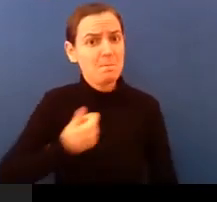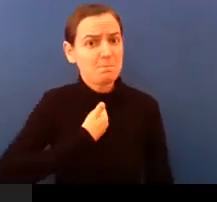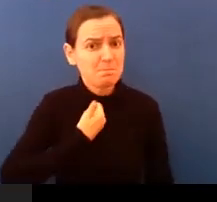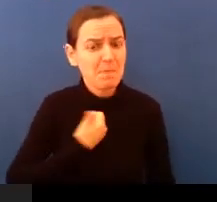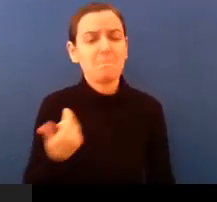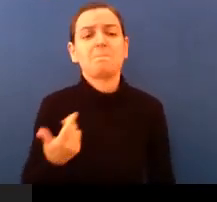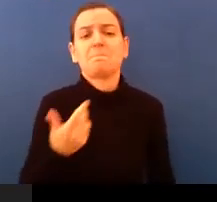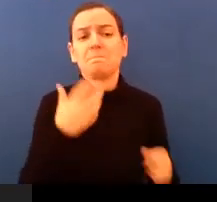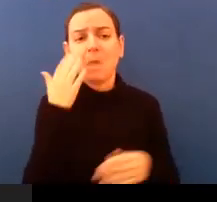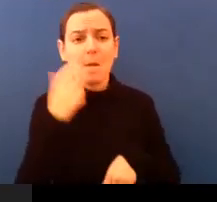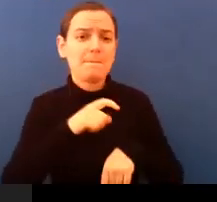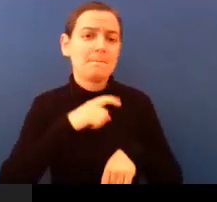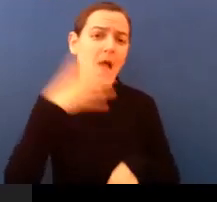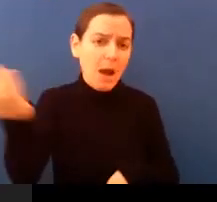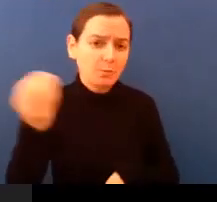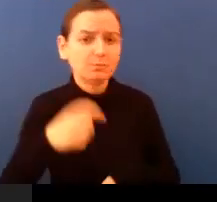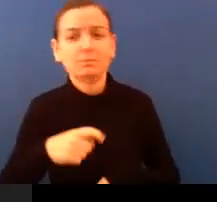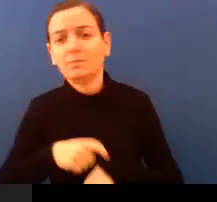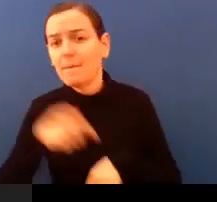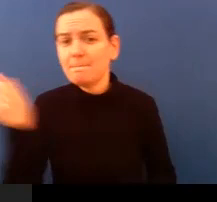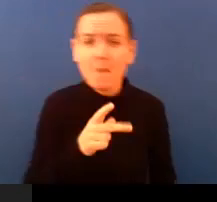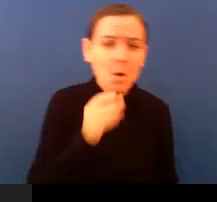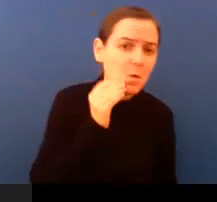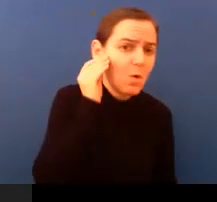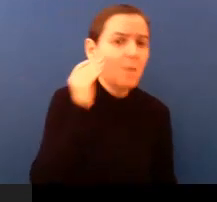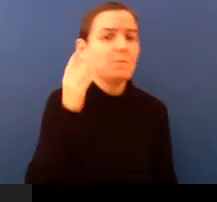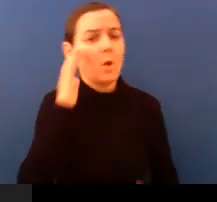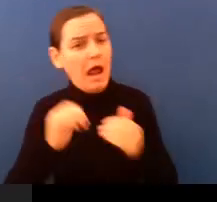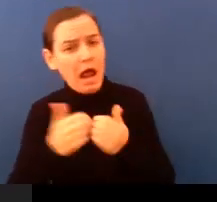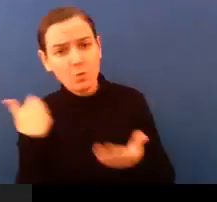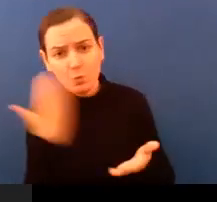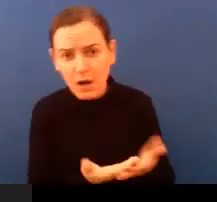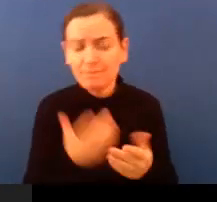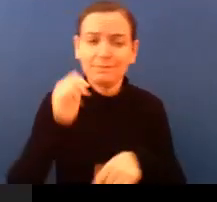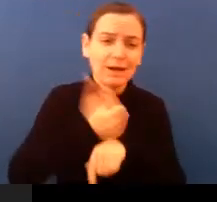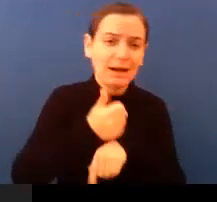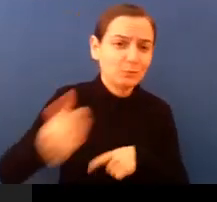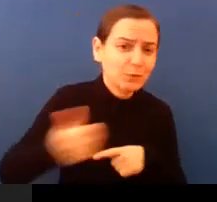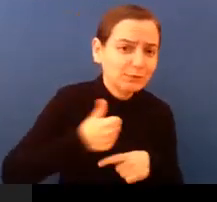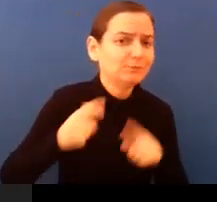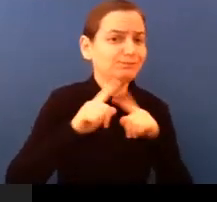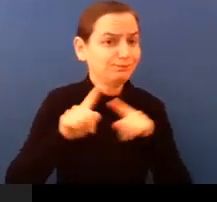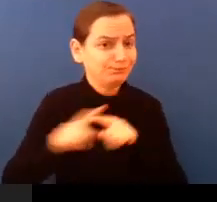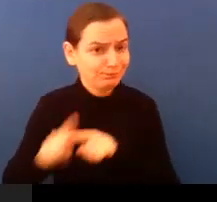their dogs, especially in public. And that's a really special skill to learn.